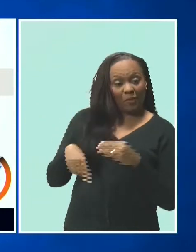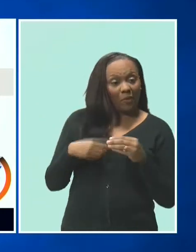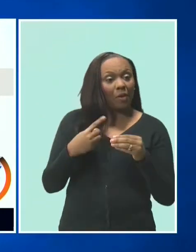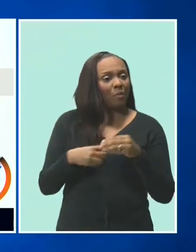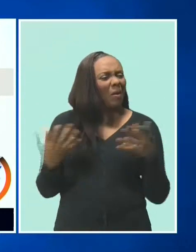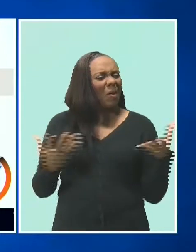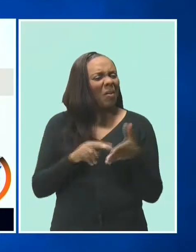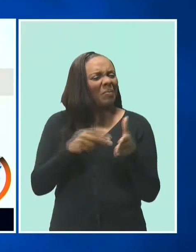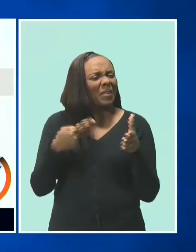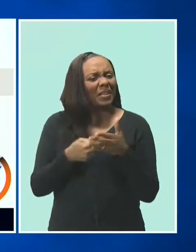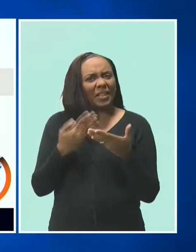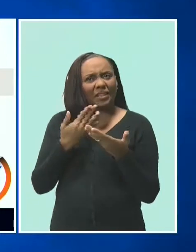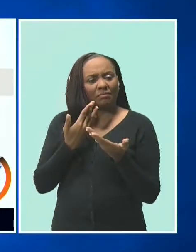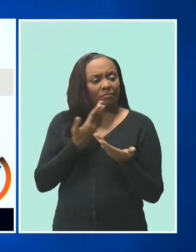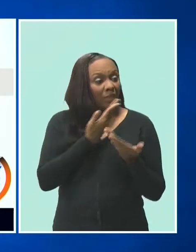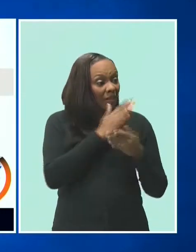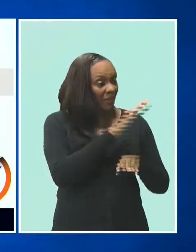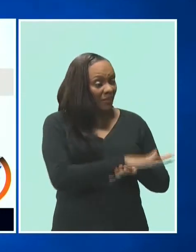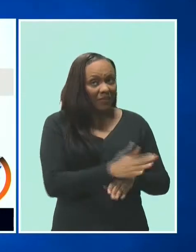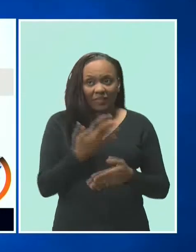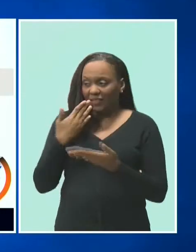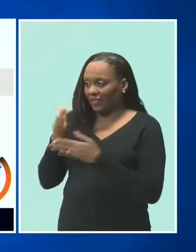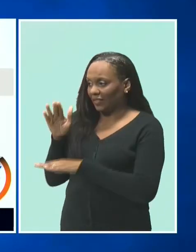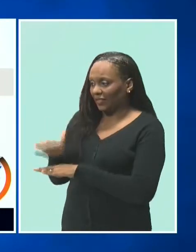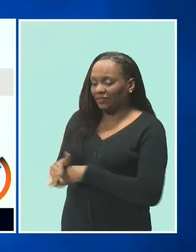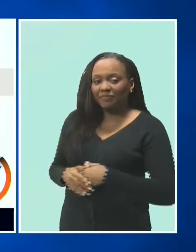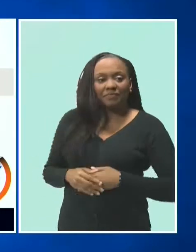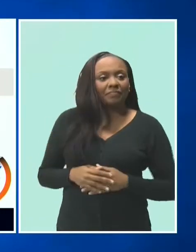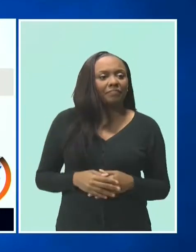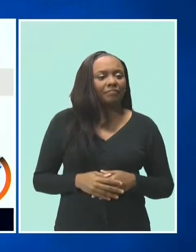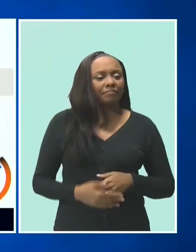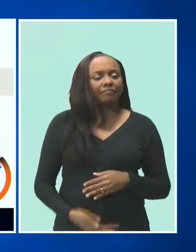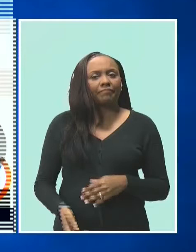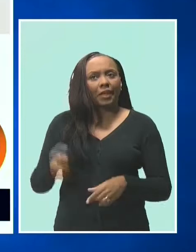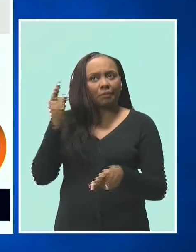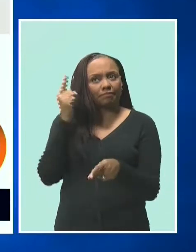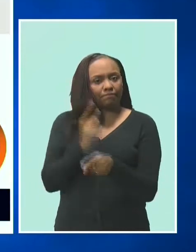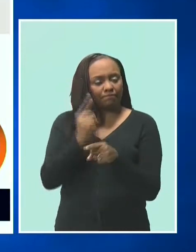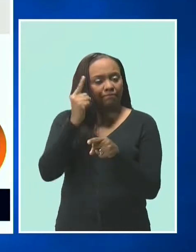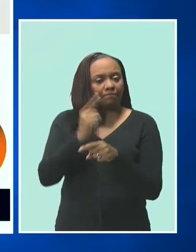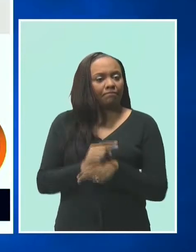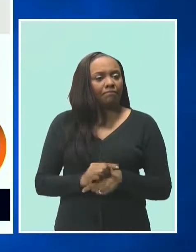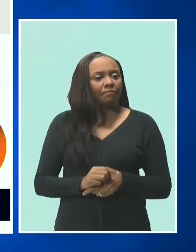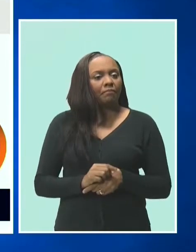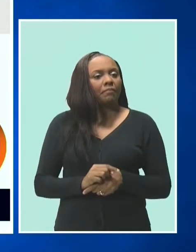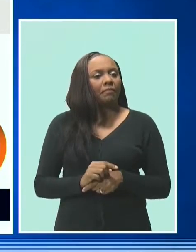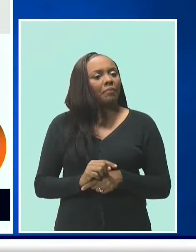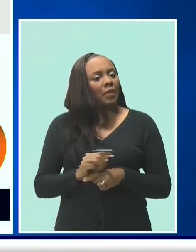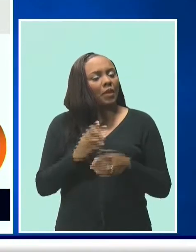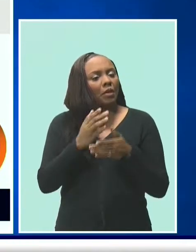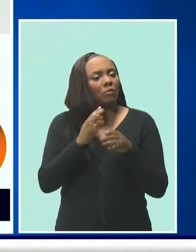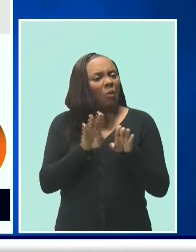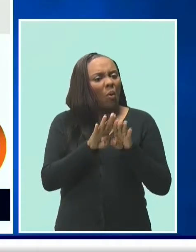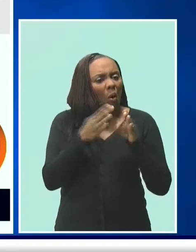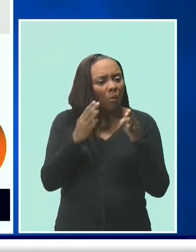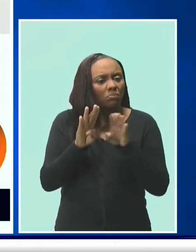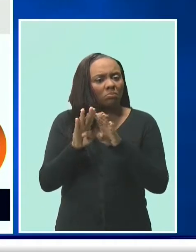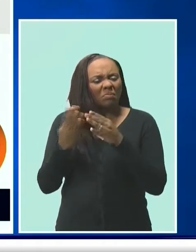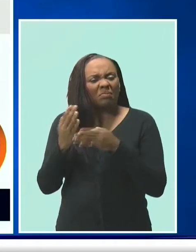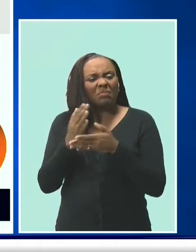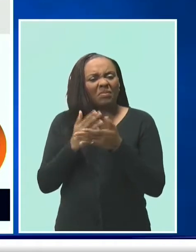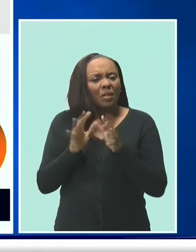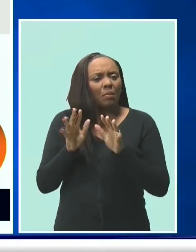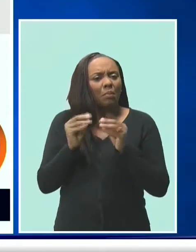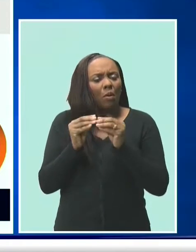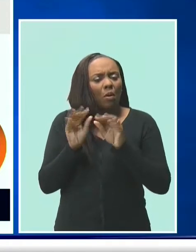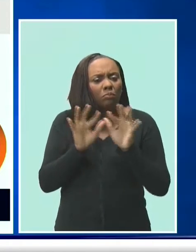all means. Good evening, Shane. Hi, good evening, Lisa. Well, you're absolutely correct. It was a phased opening with some measures relaxed,